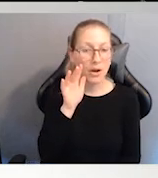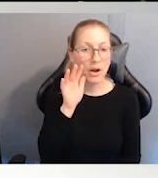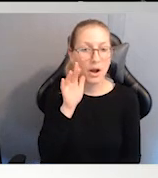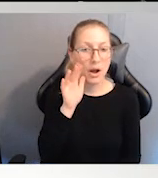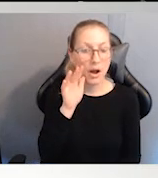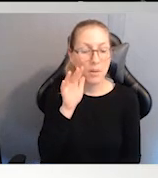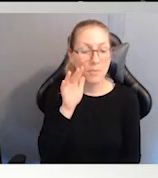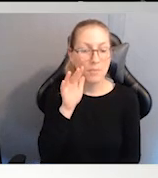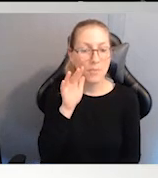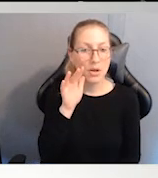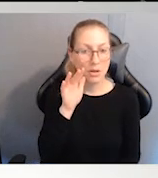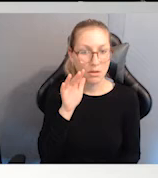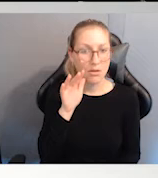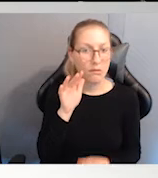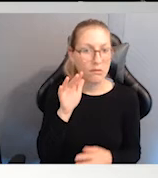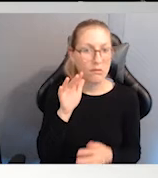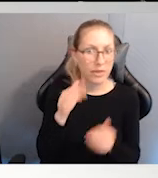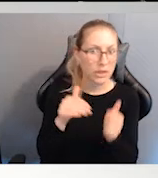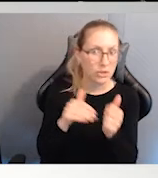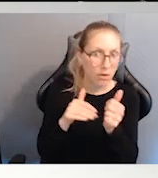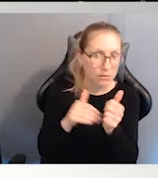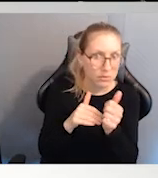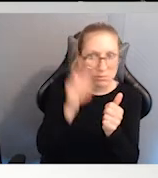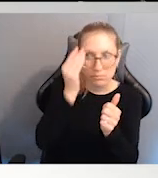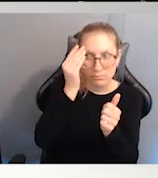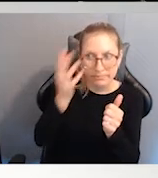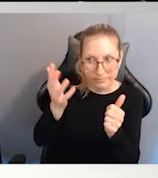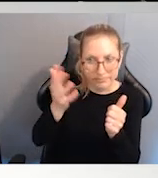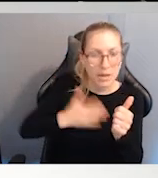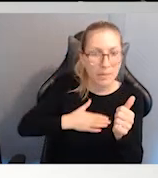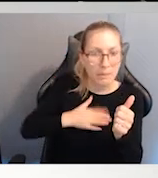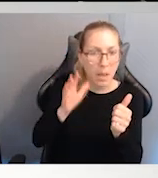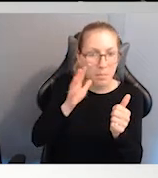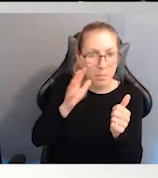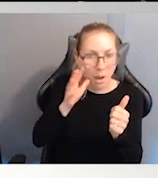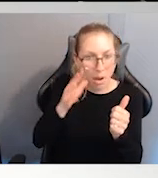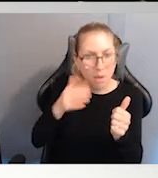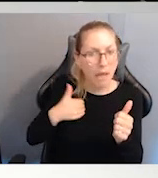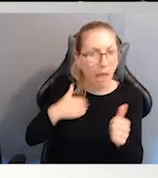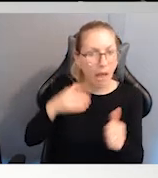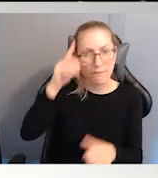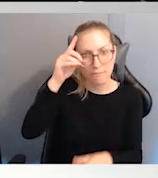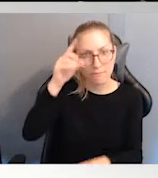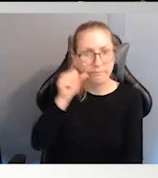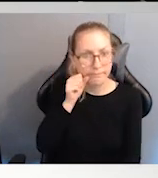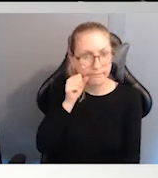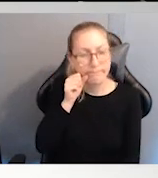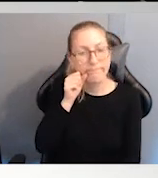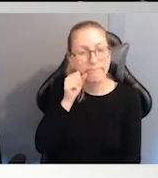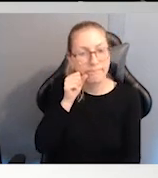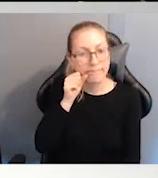When the doctors informed that I have Down syndrome,